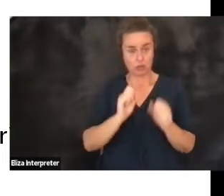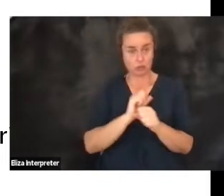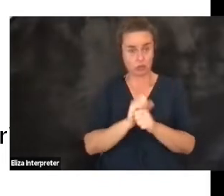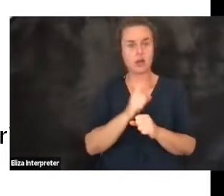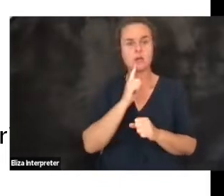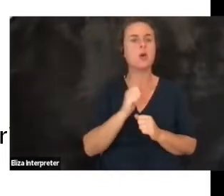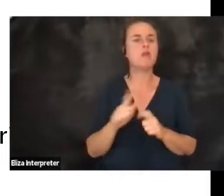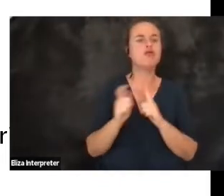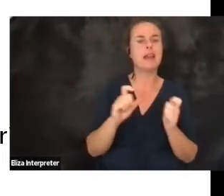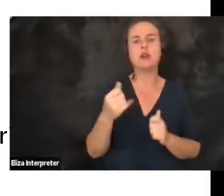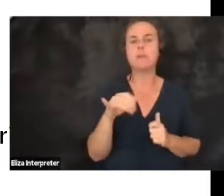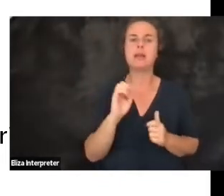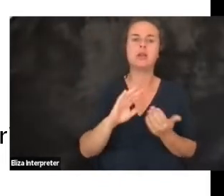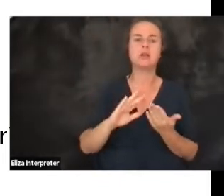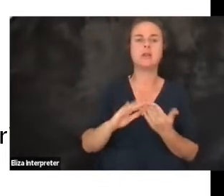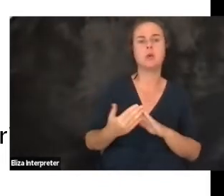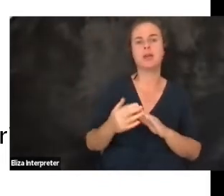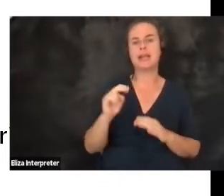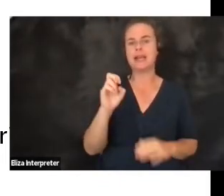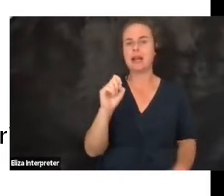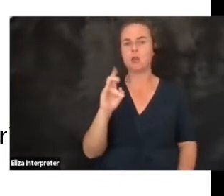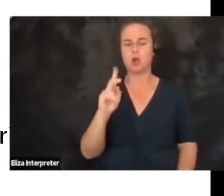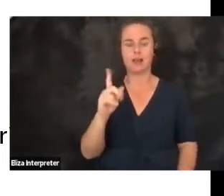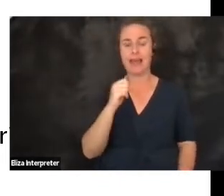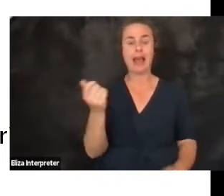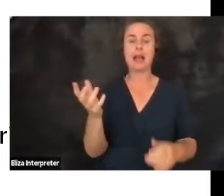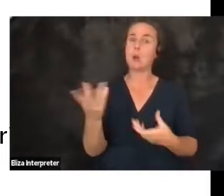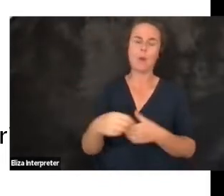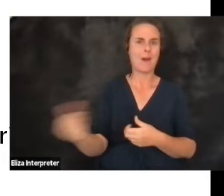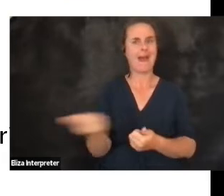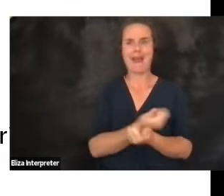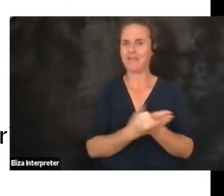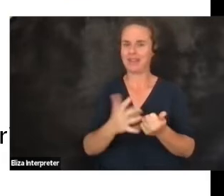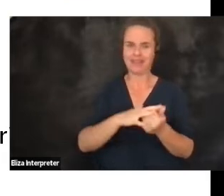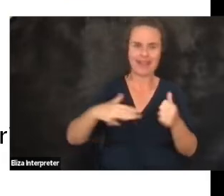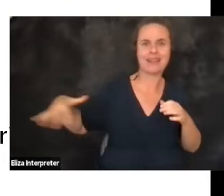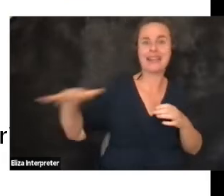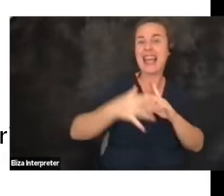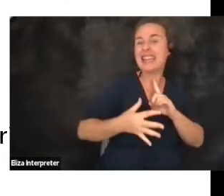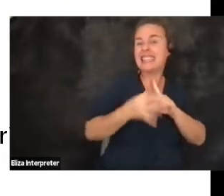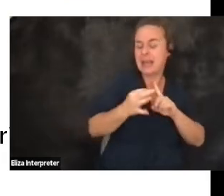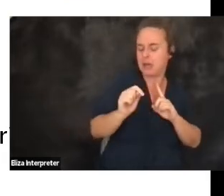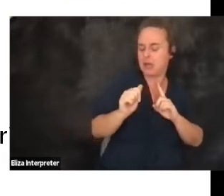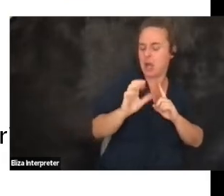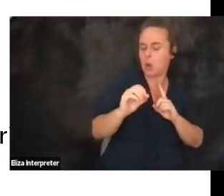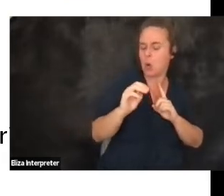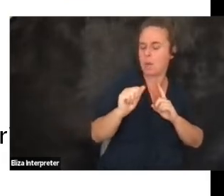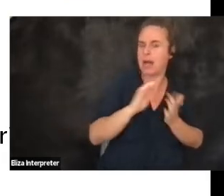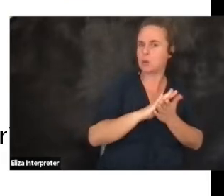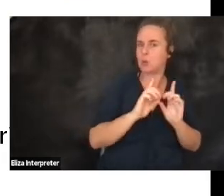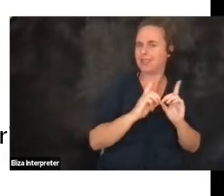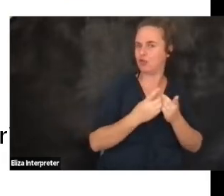in Pearce County except the Tacoma School District. So it excluded that